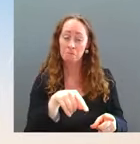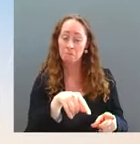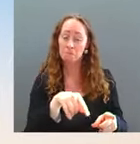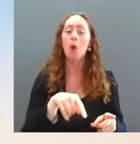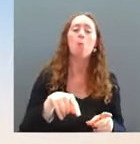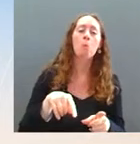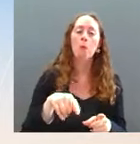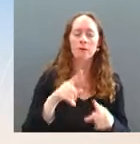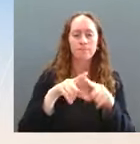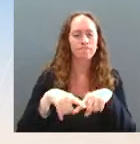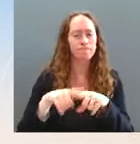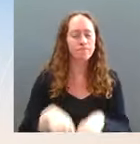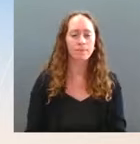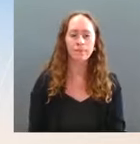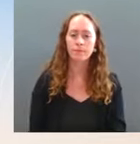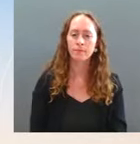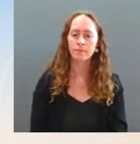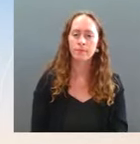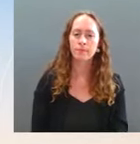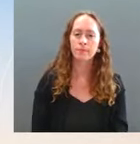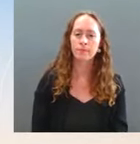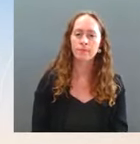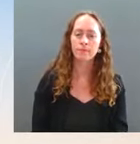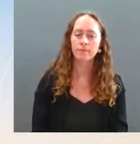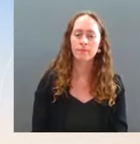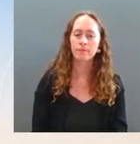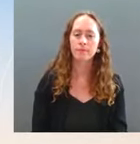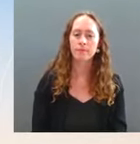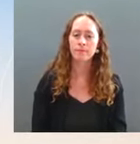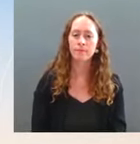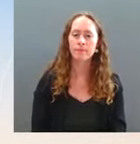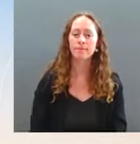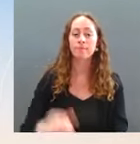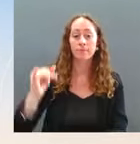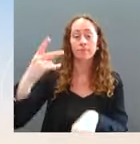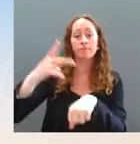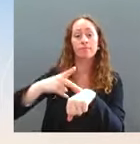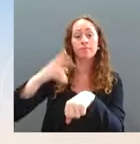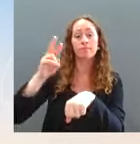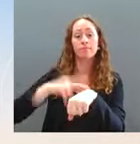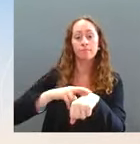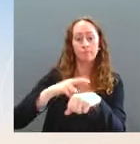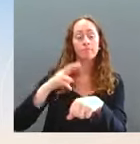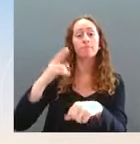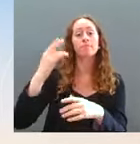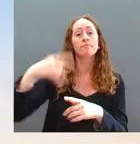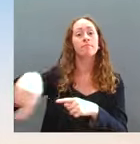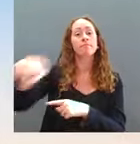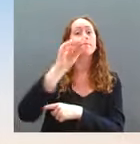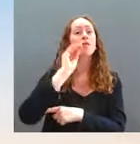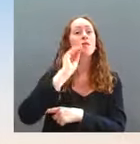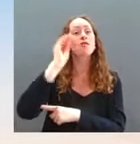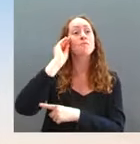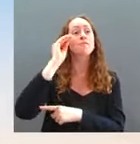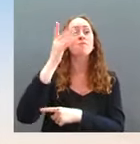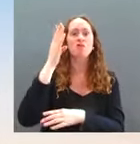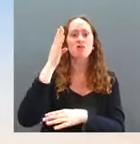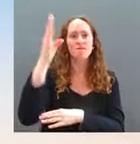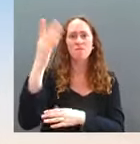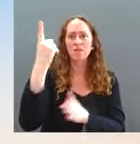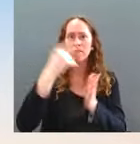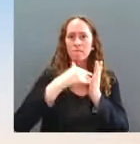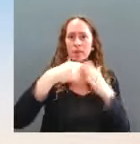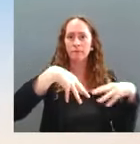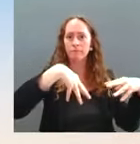without power there. A lot of people criticizing that the federal government has not done enough to fix the grid there, sure, after recent hurricanes. I wonder